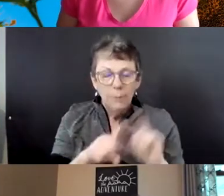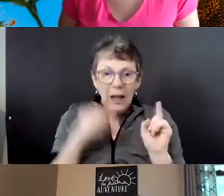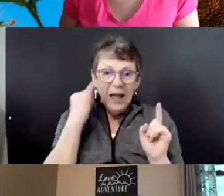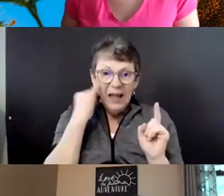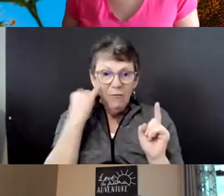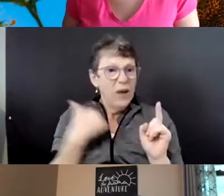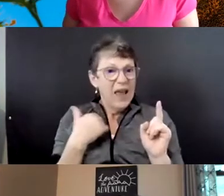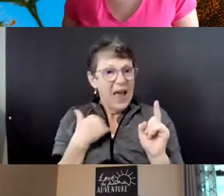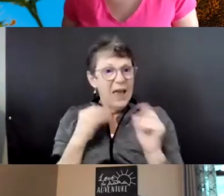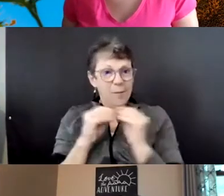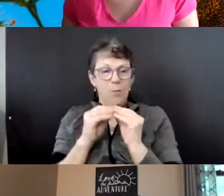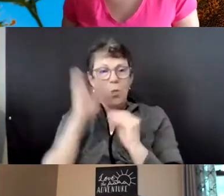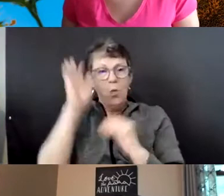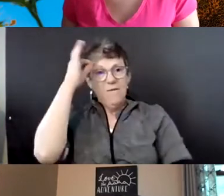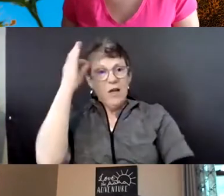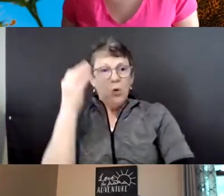that.